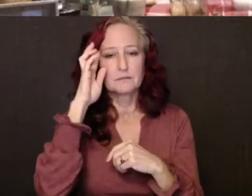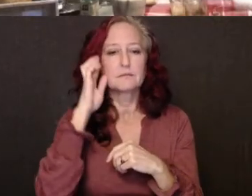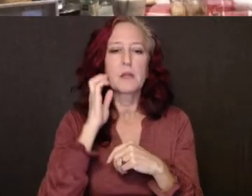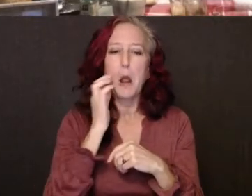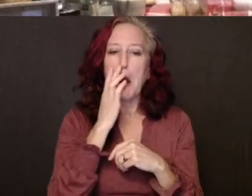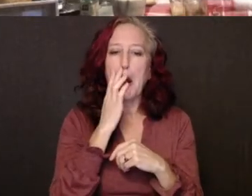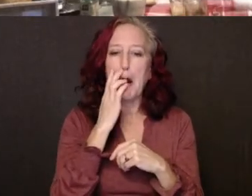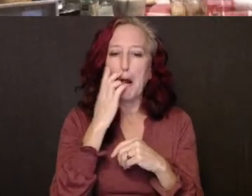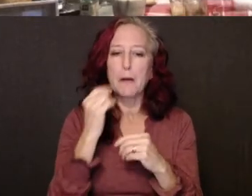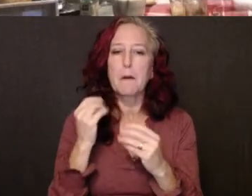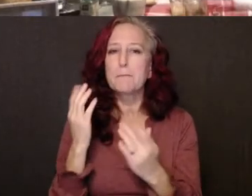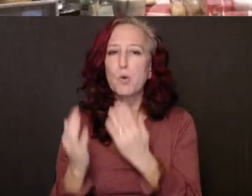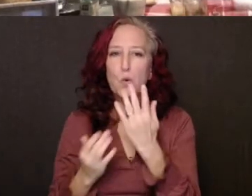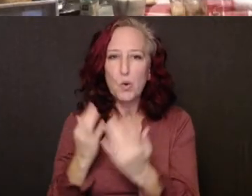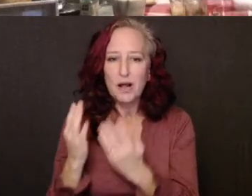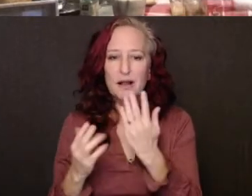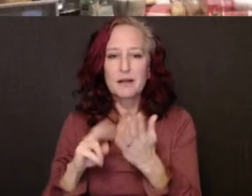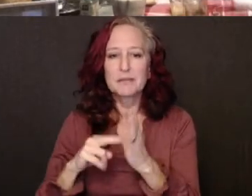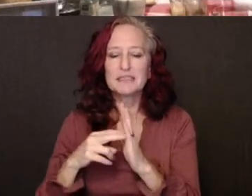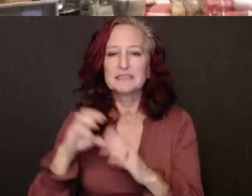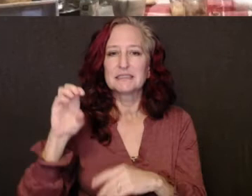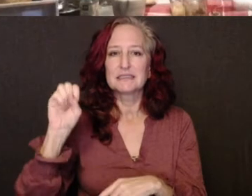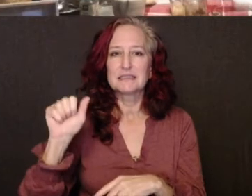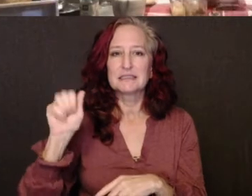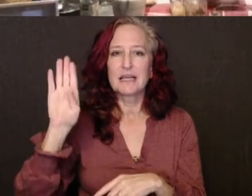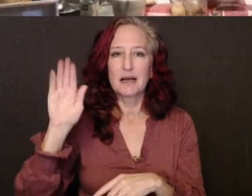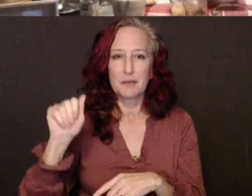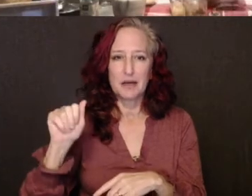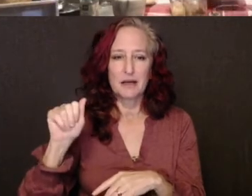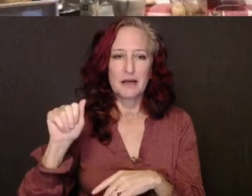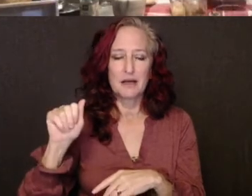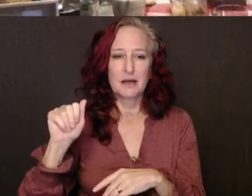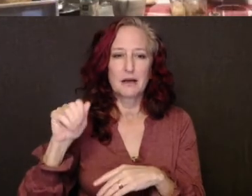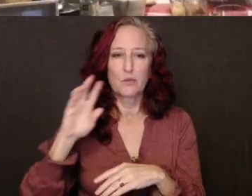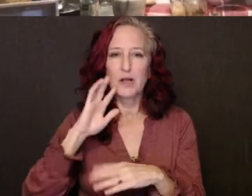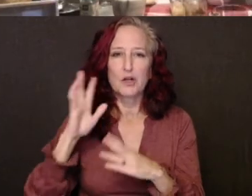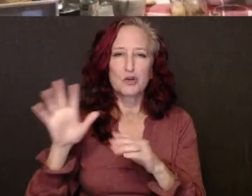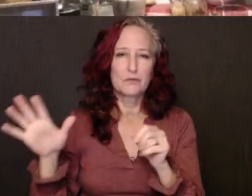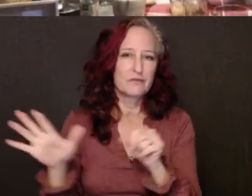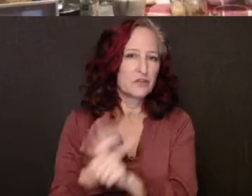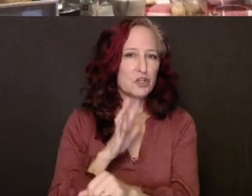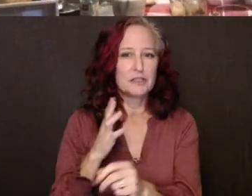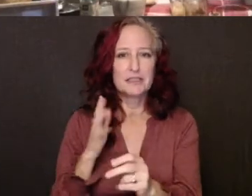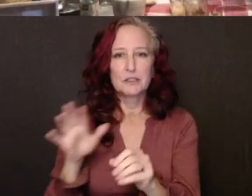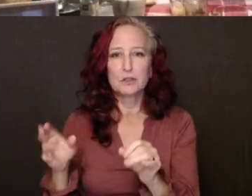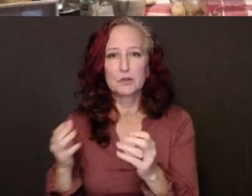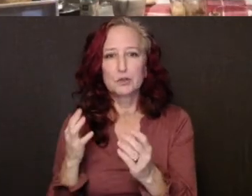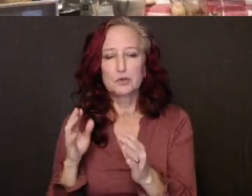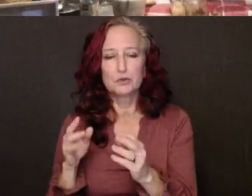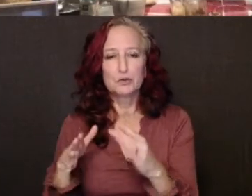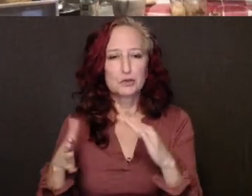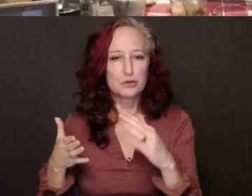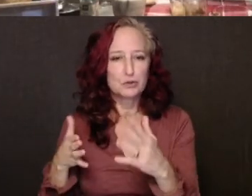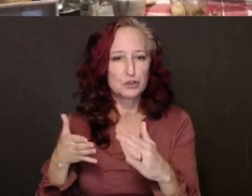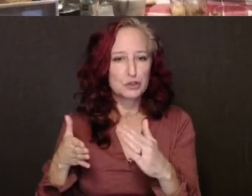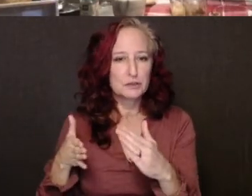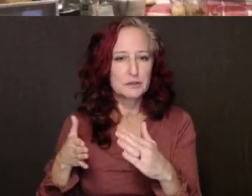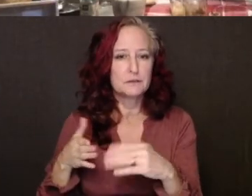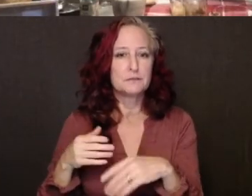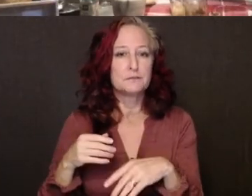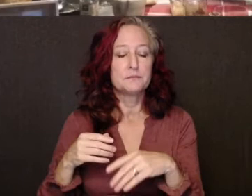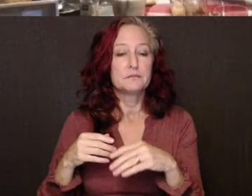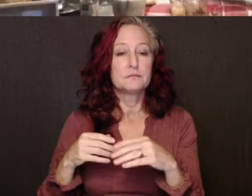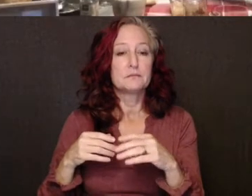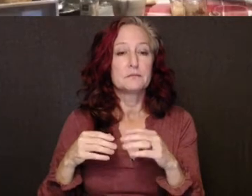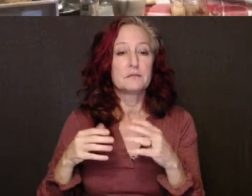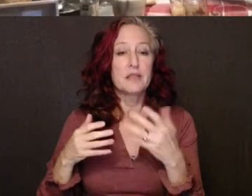to kind of top it off. I'm going to go back to the kheer. Once this gets to a boil, all you need to do is add all your